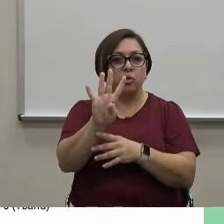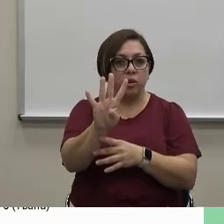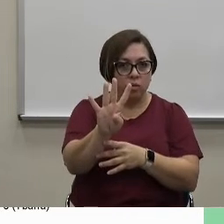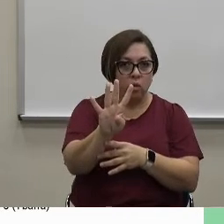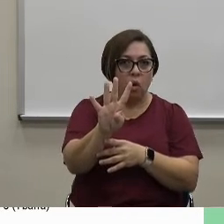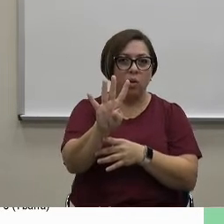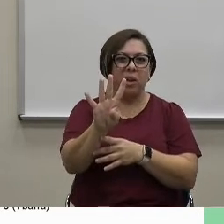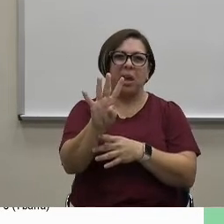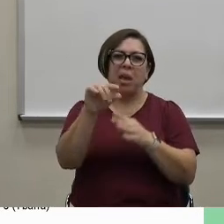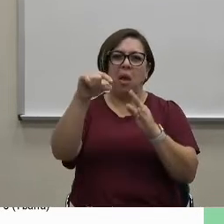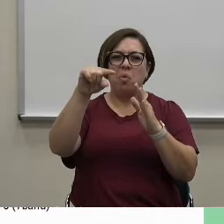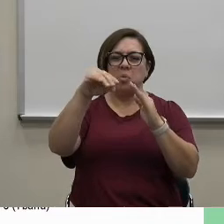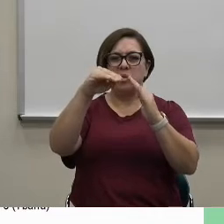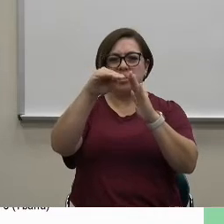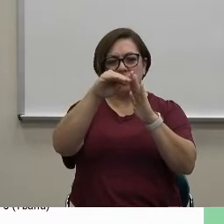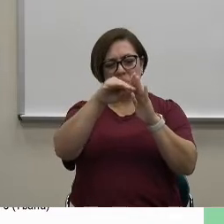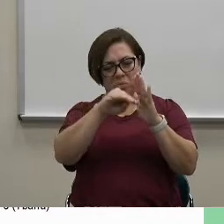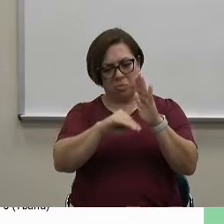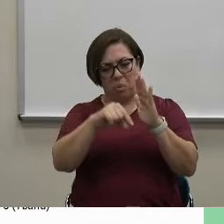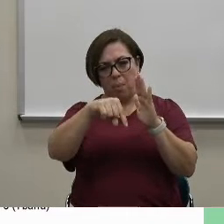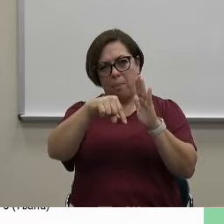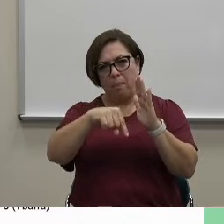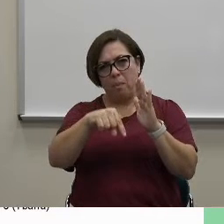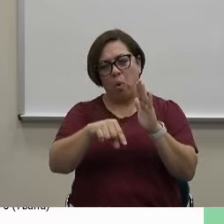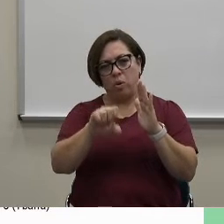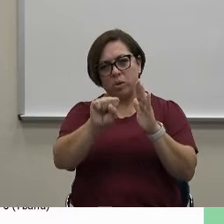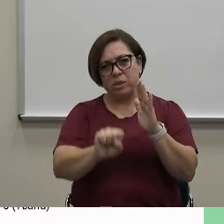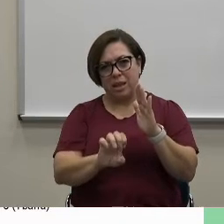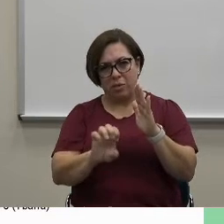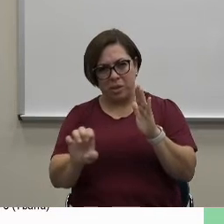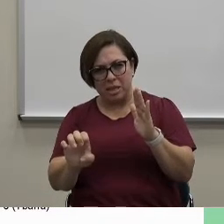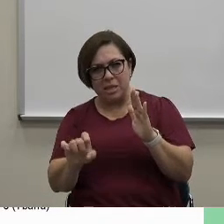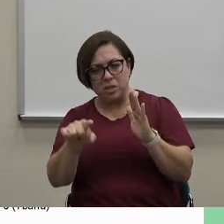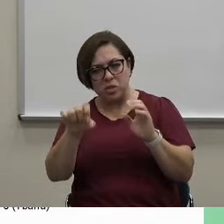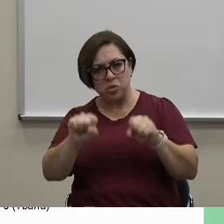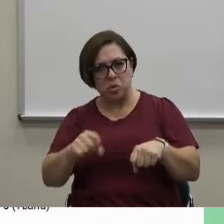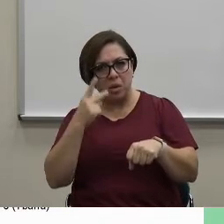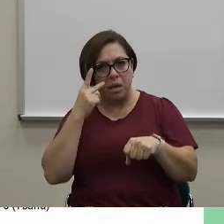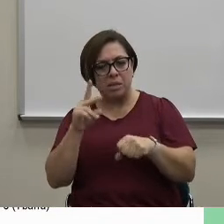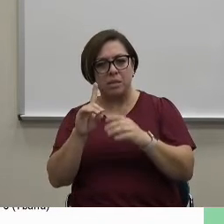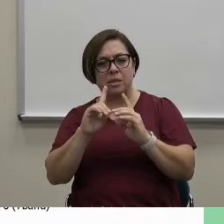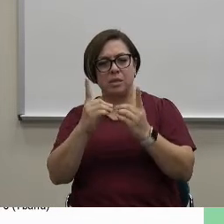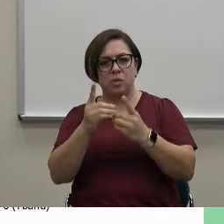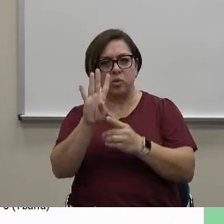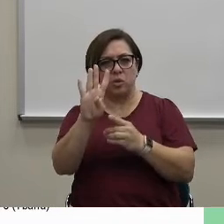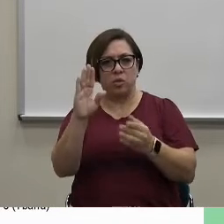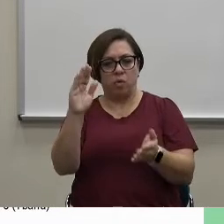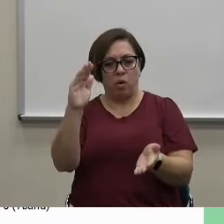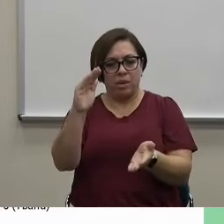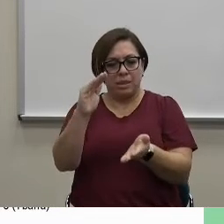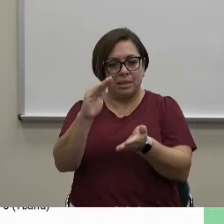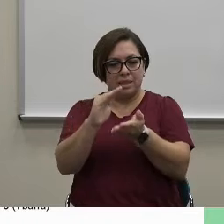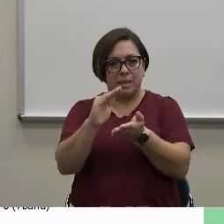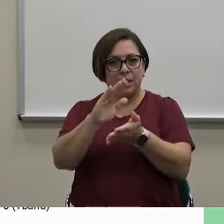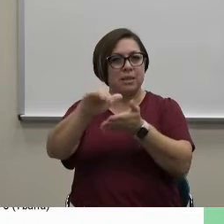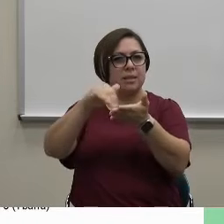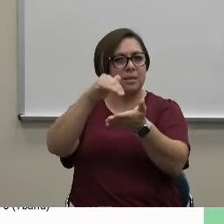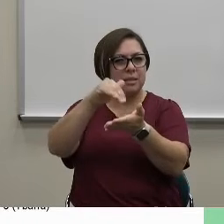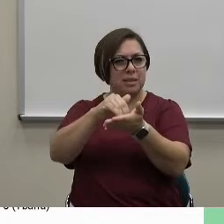to the southeast, under both the committee plans that you'll see tonight, District 4 has become a little more compact and a little more centralized